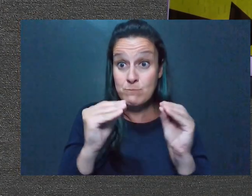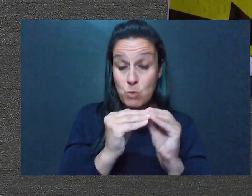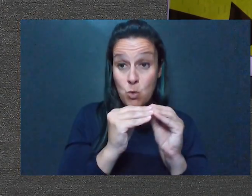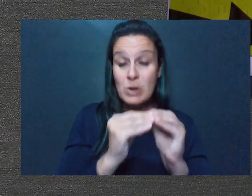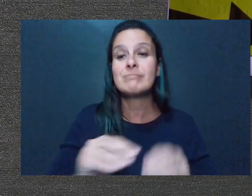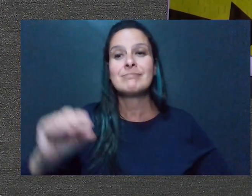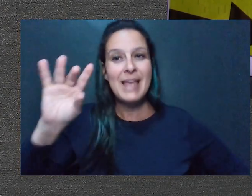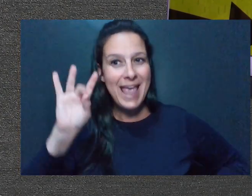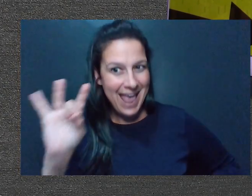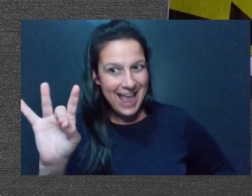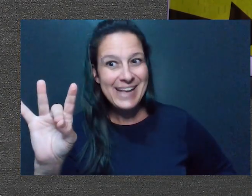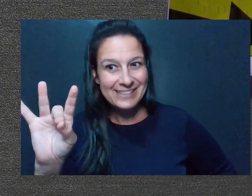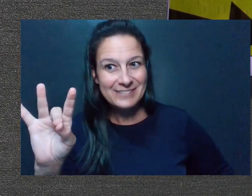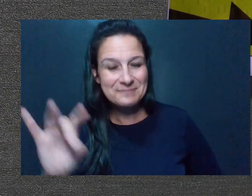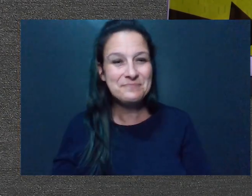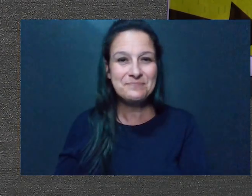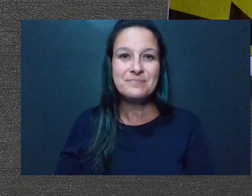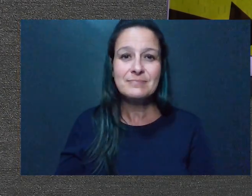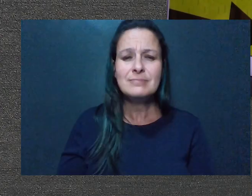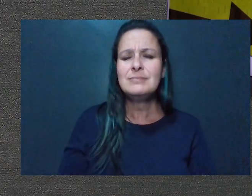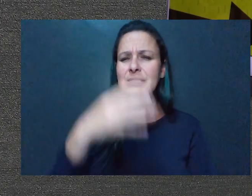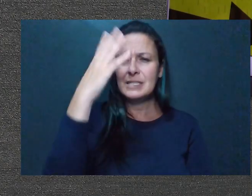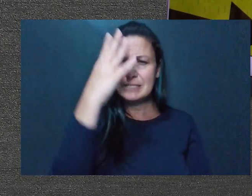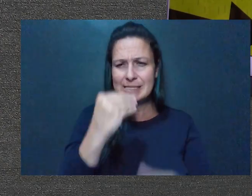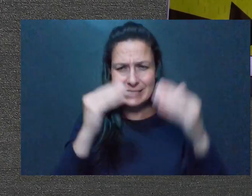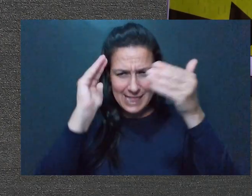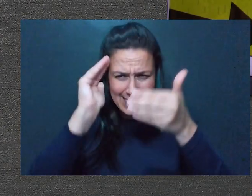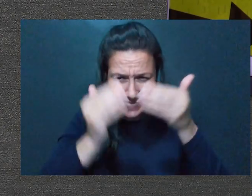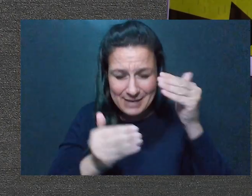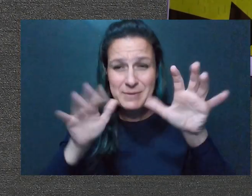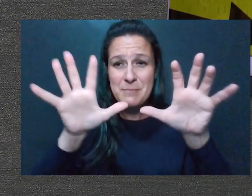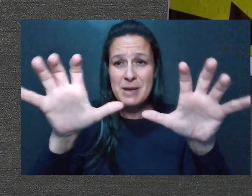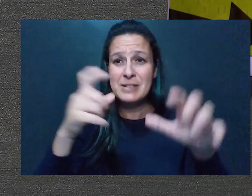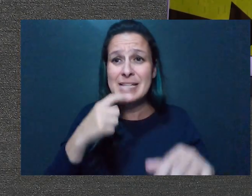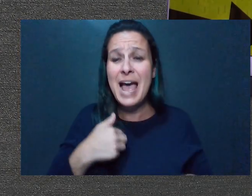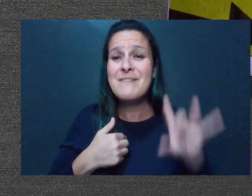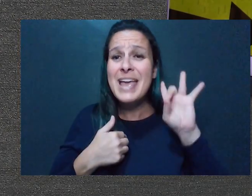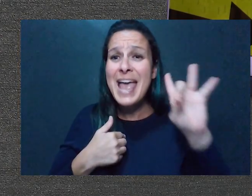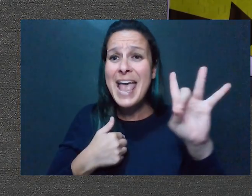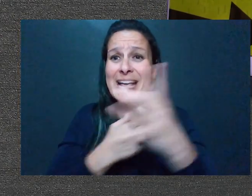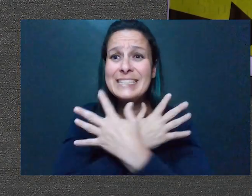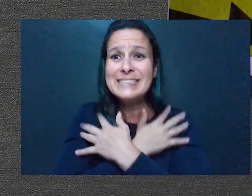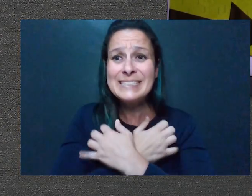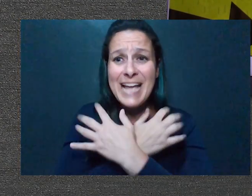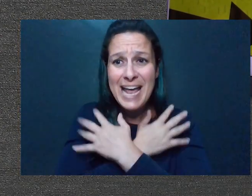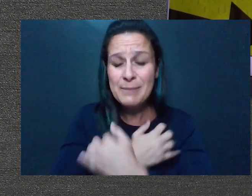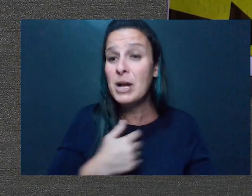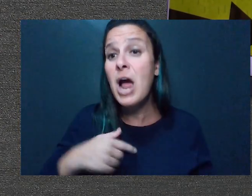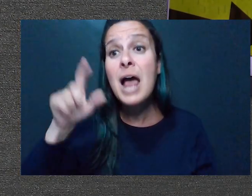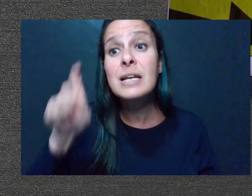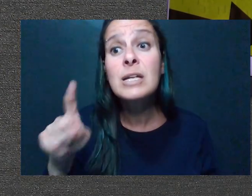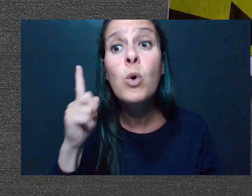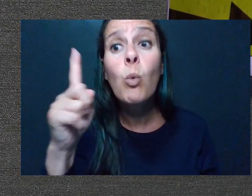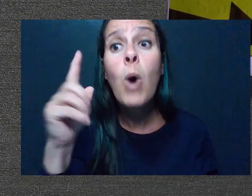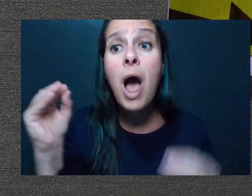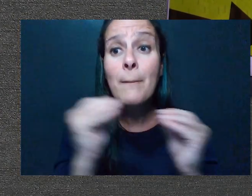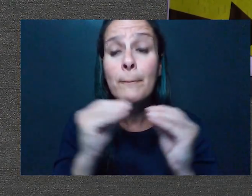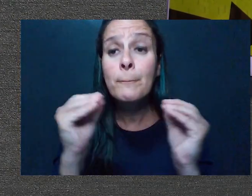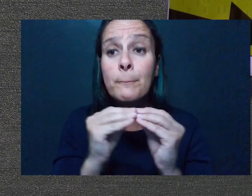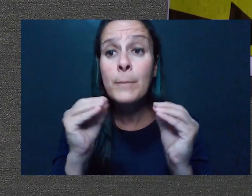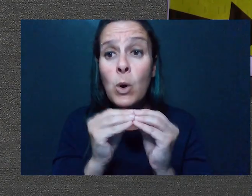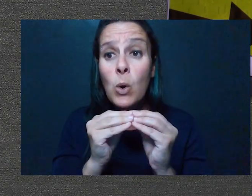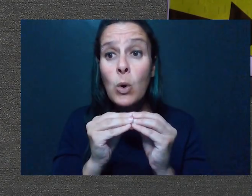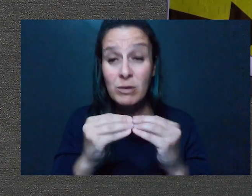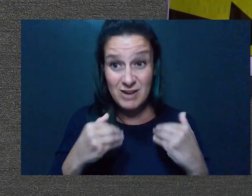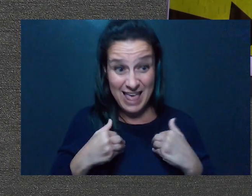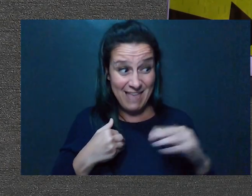8. This sleepy monster says, I have 8 teddy bears. I need 1 more. So if you